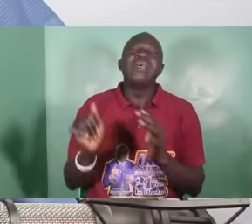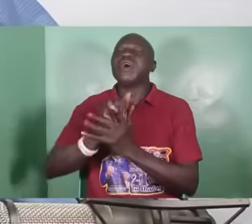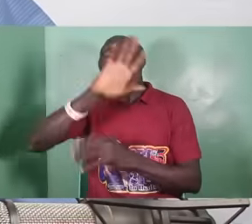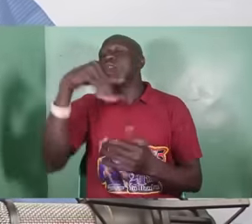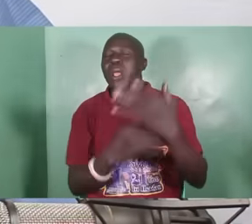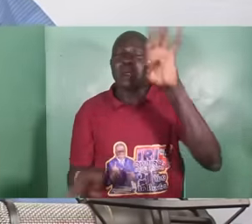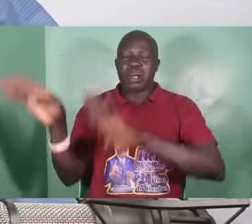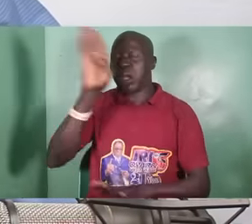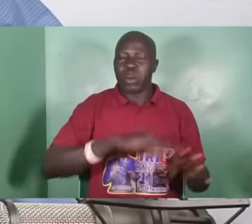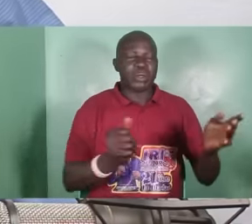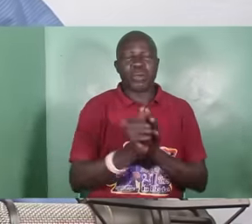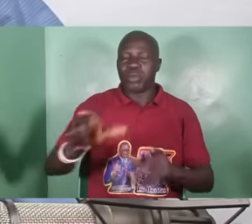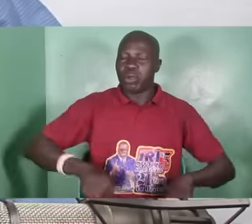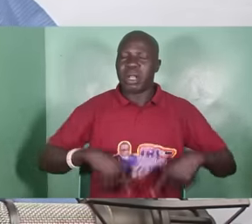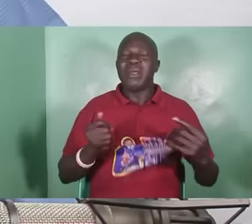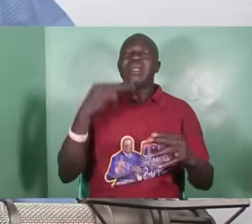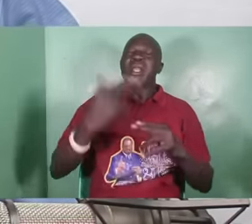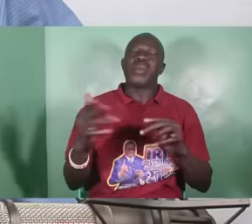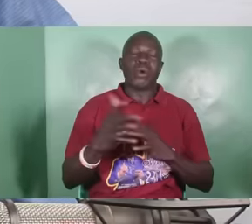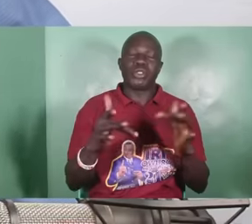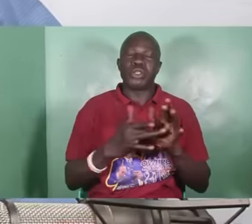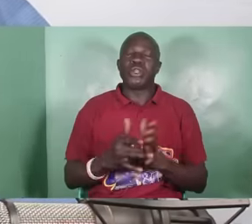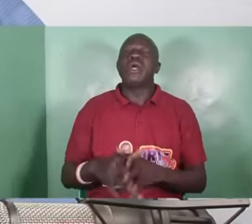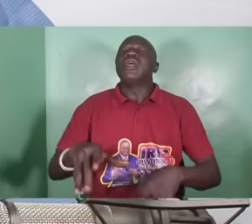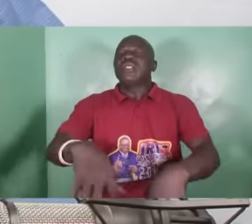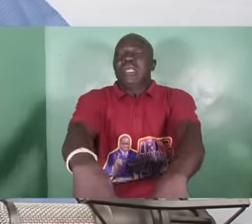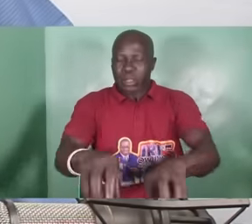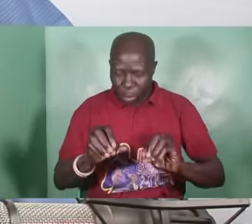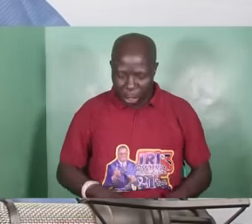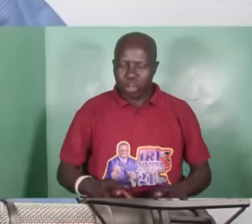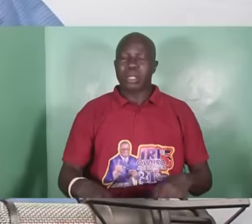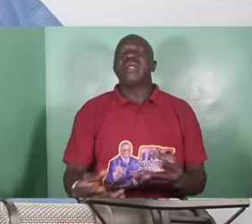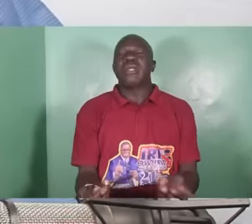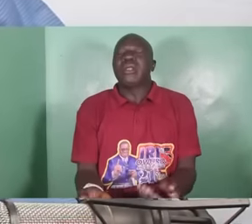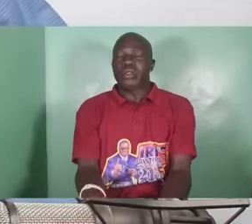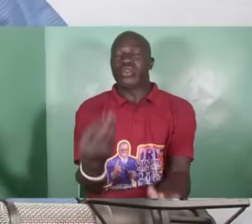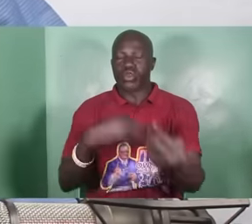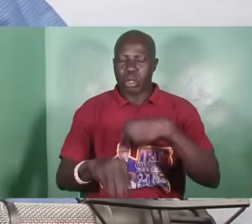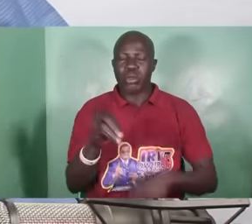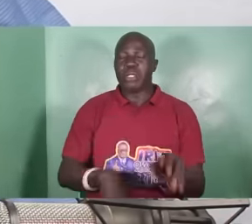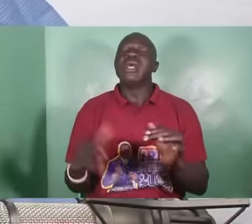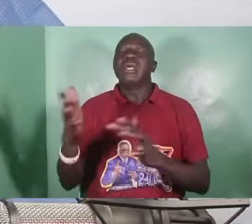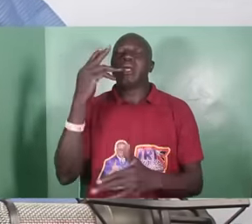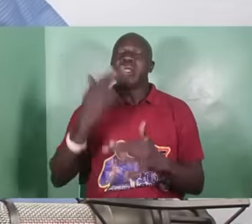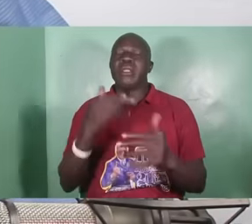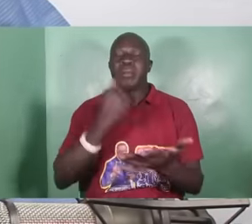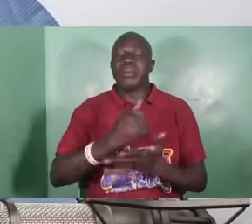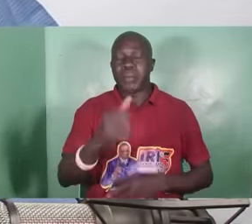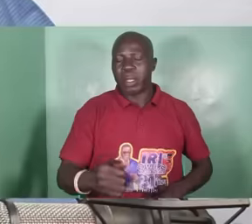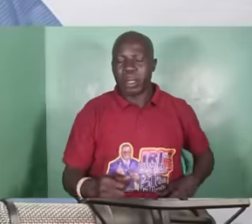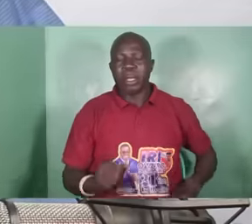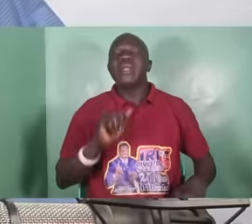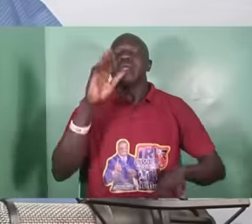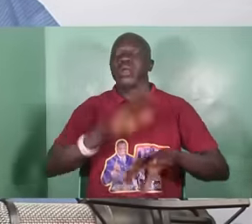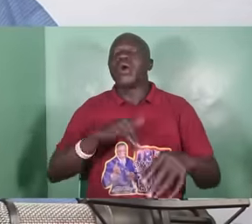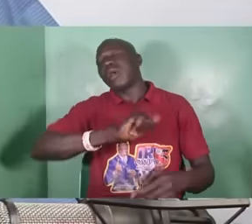gbìyànjú. He tried till. Ẹjẹ́ àkàjáde. Let's read it. Psalm 136. Psalm 136. Yasade kan. Let's quickly read it. Verse 17. Verse 17. Fún ẹni